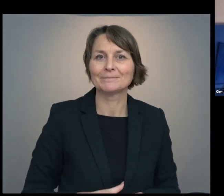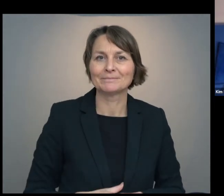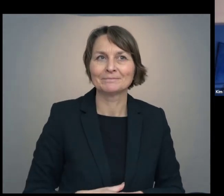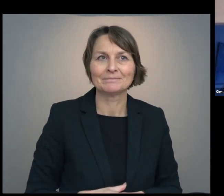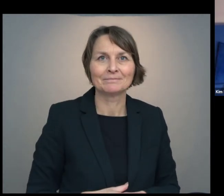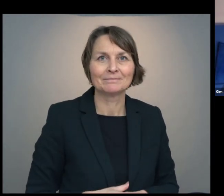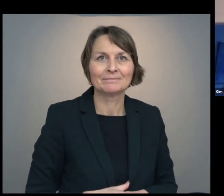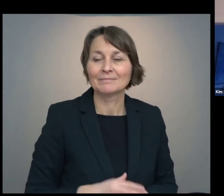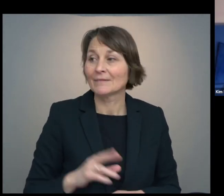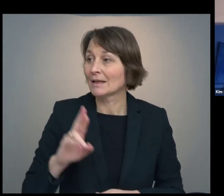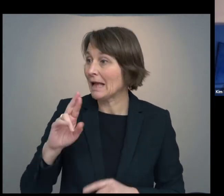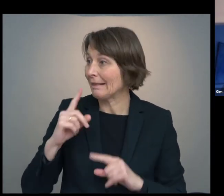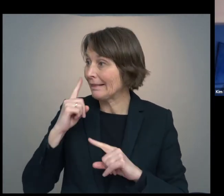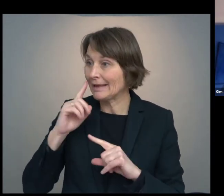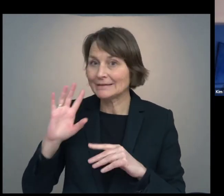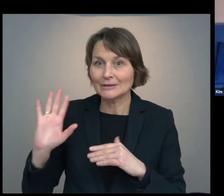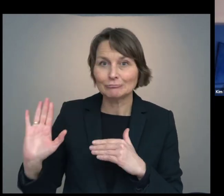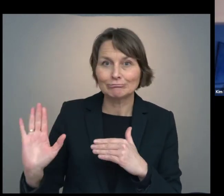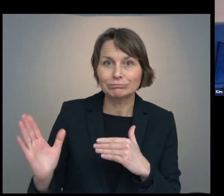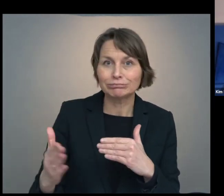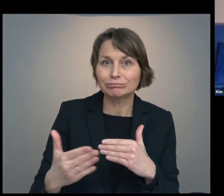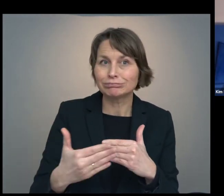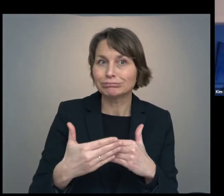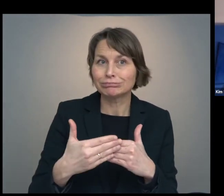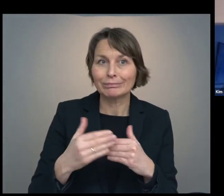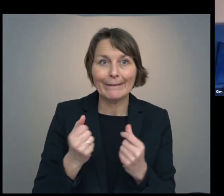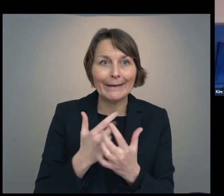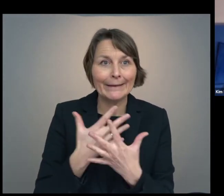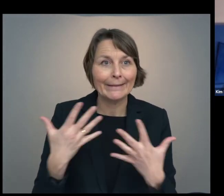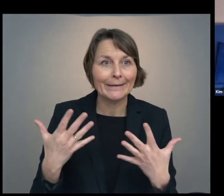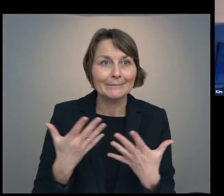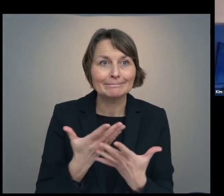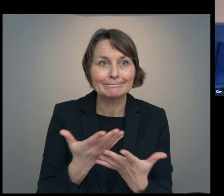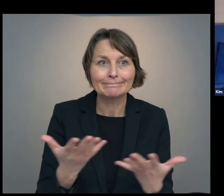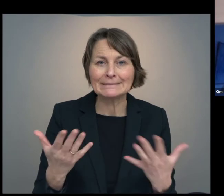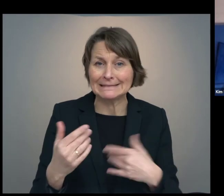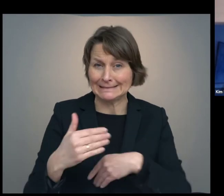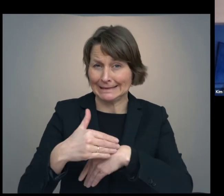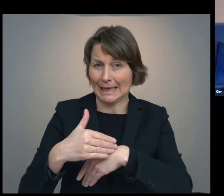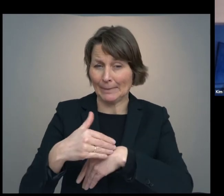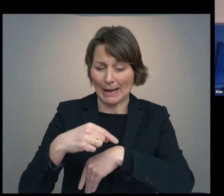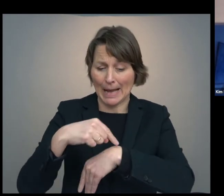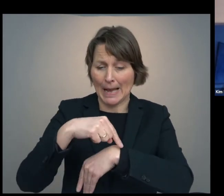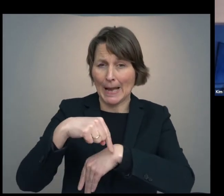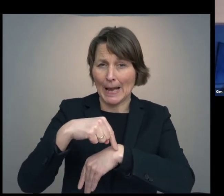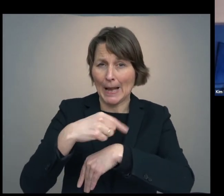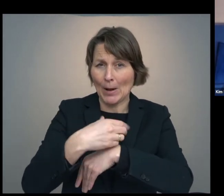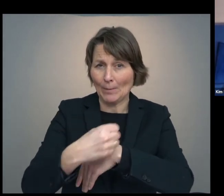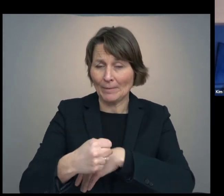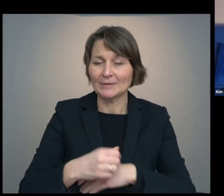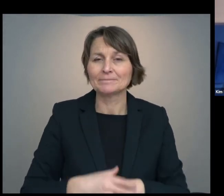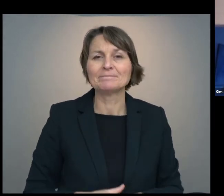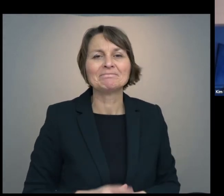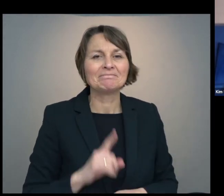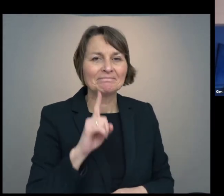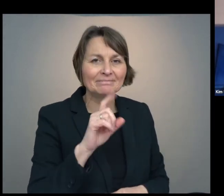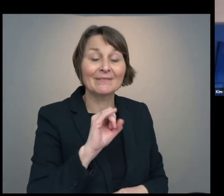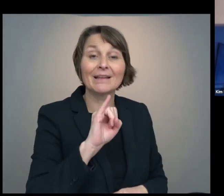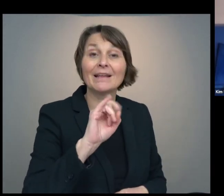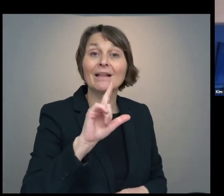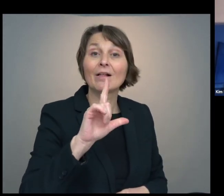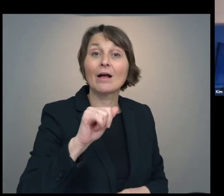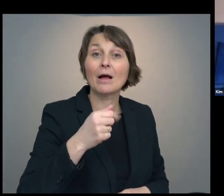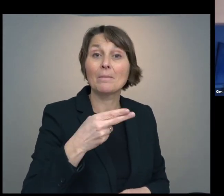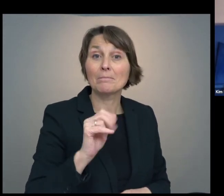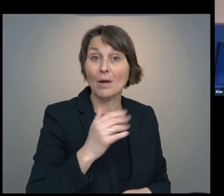I think that just about wraps it up for now, unless there's anything else you wanted to quickly cover. We're running over time. Actually,